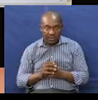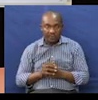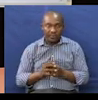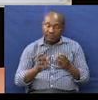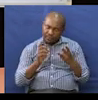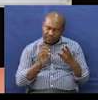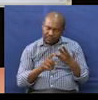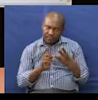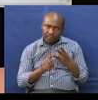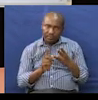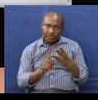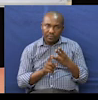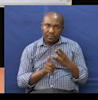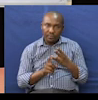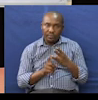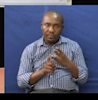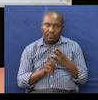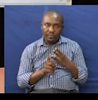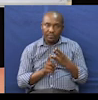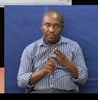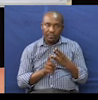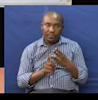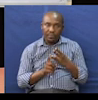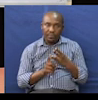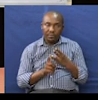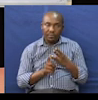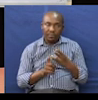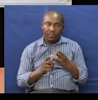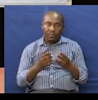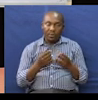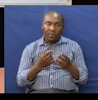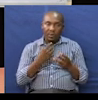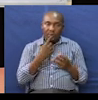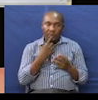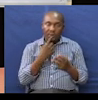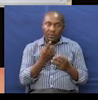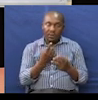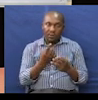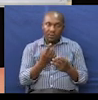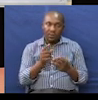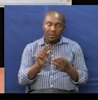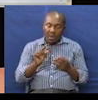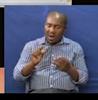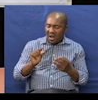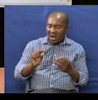characteristic of communalism, we said there was low